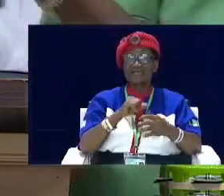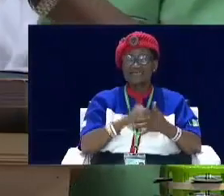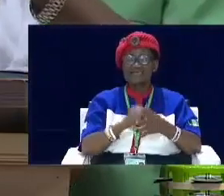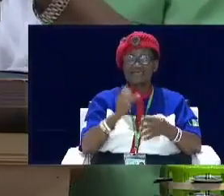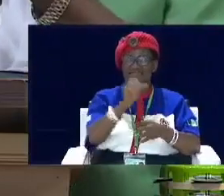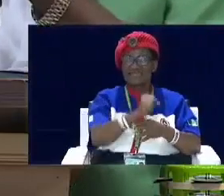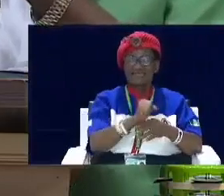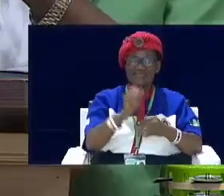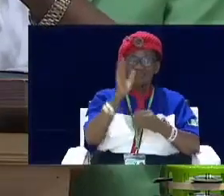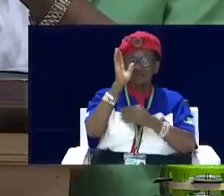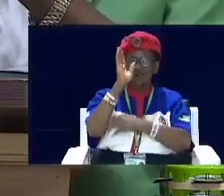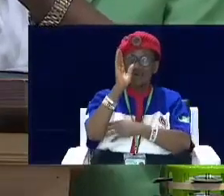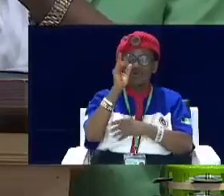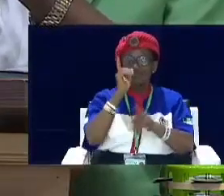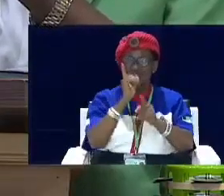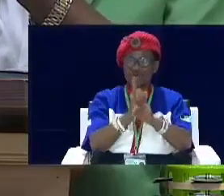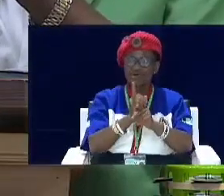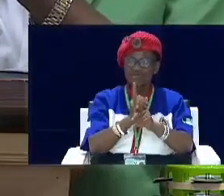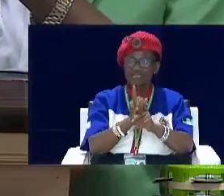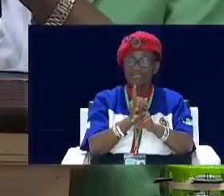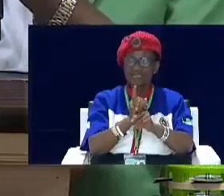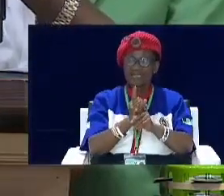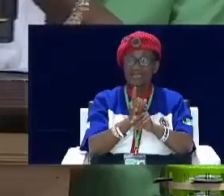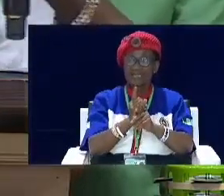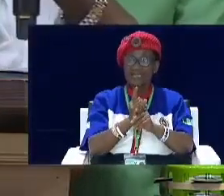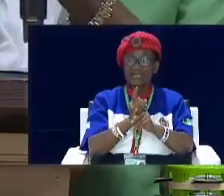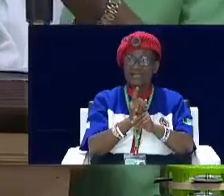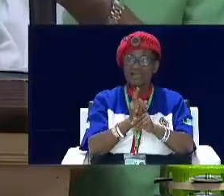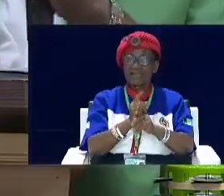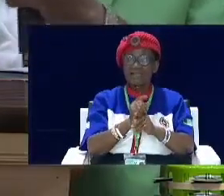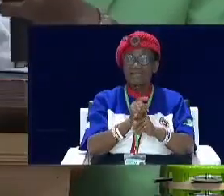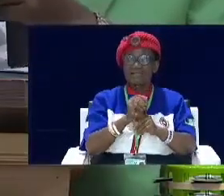God just a brief moment